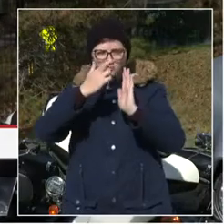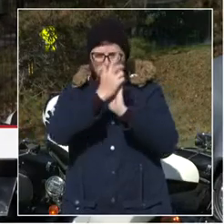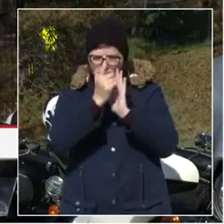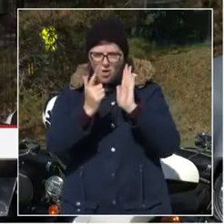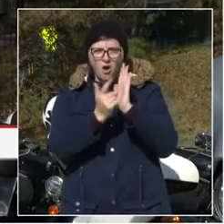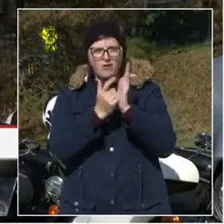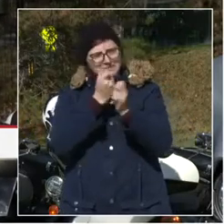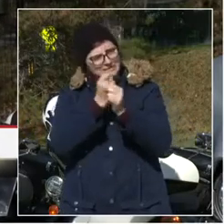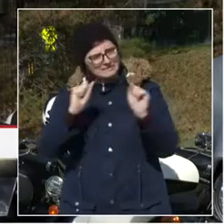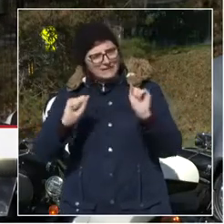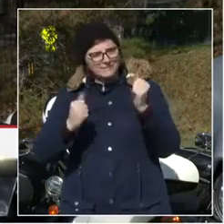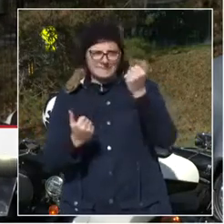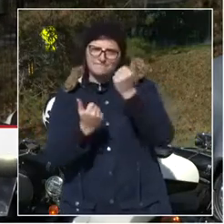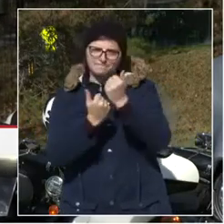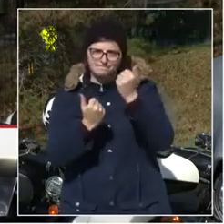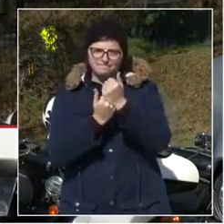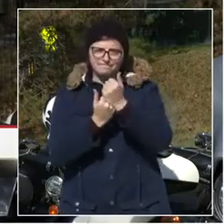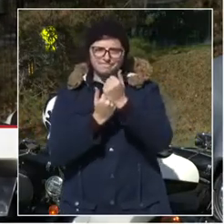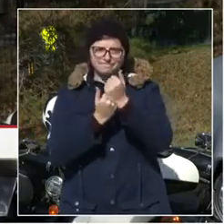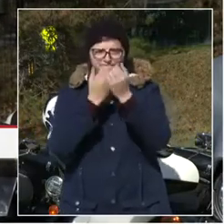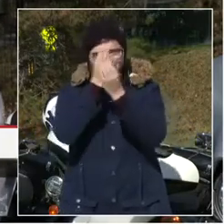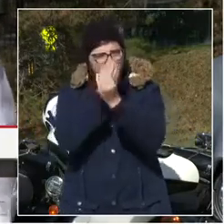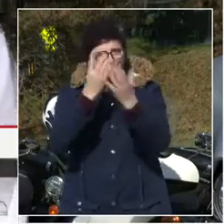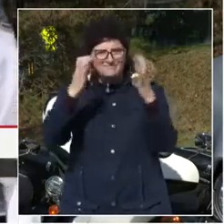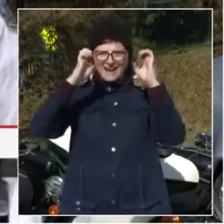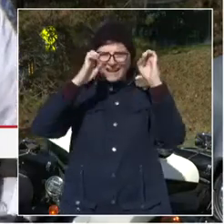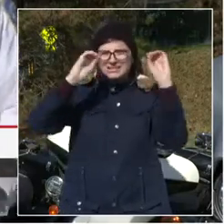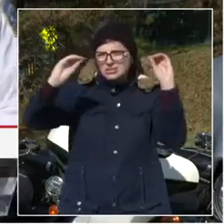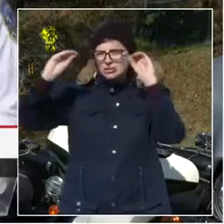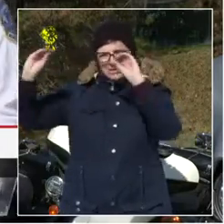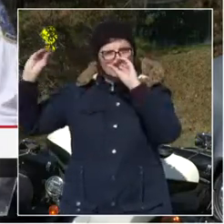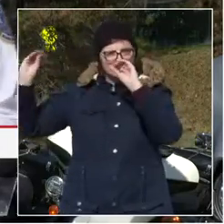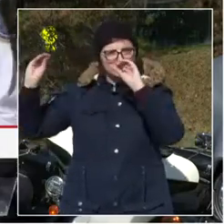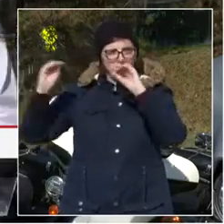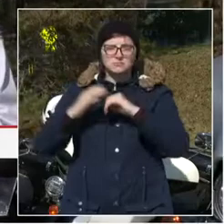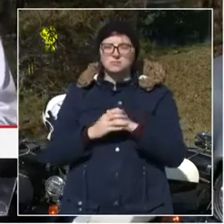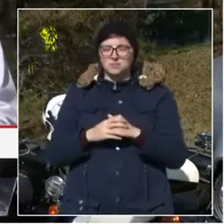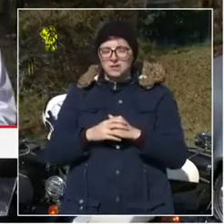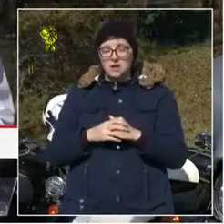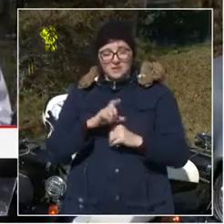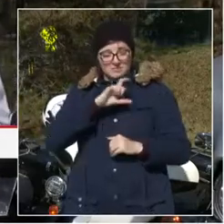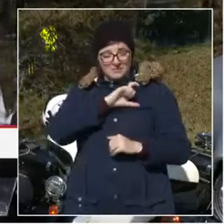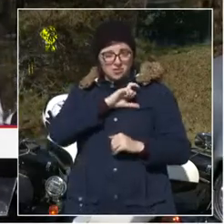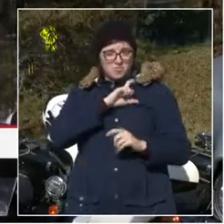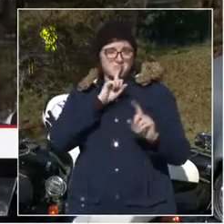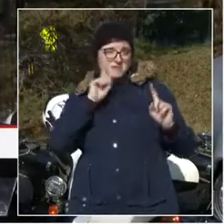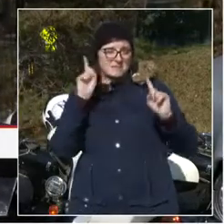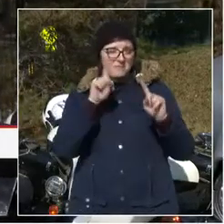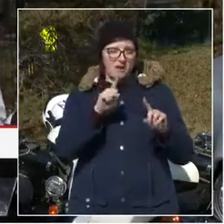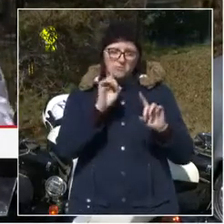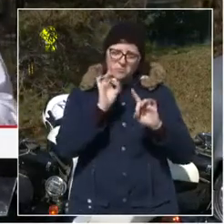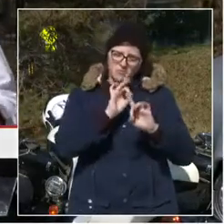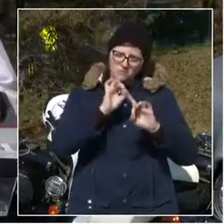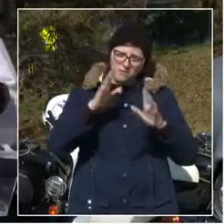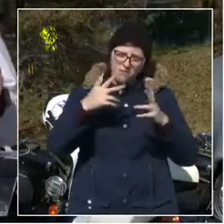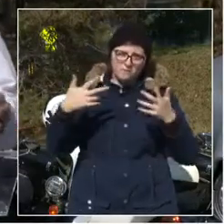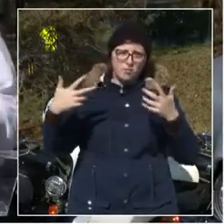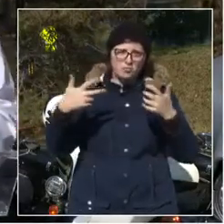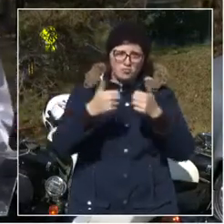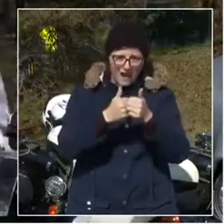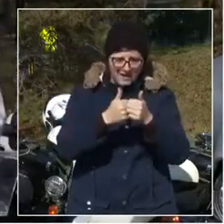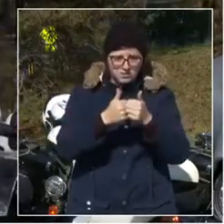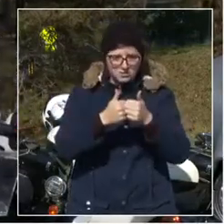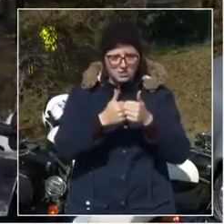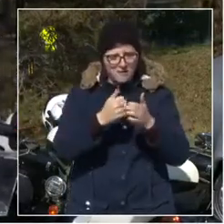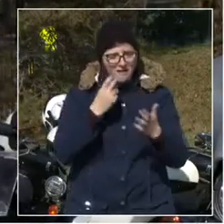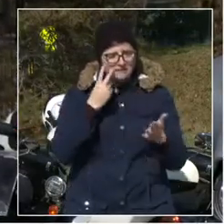traffic safety laws. One of the hardest parts of being a police officer is responding to a tragic crash and seeing